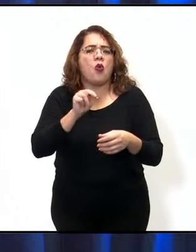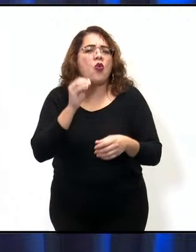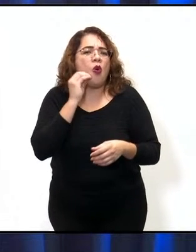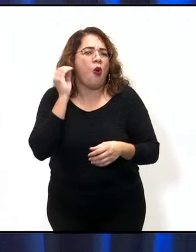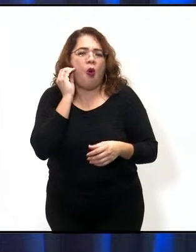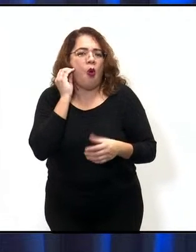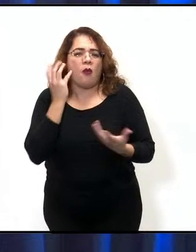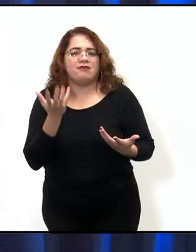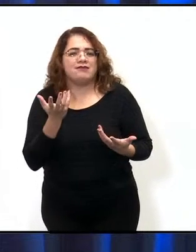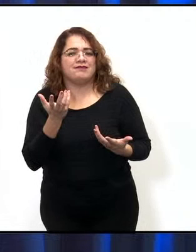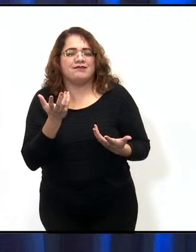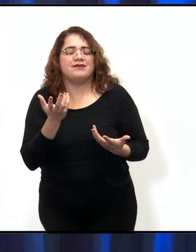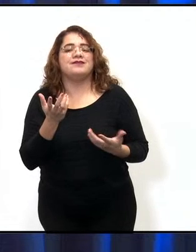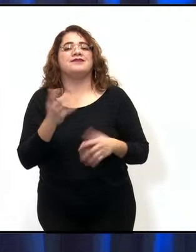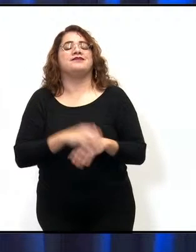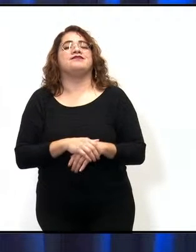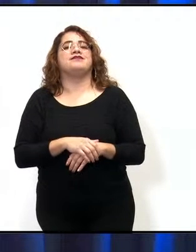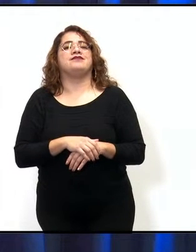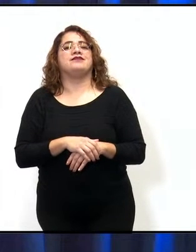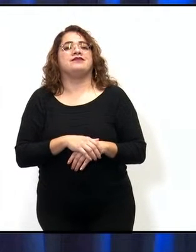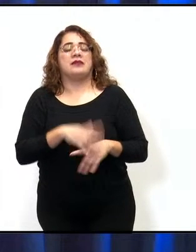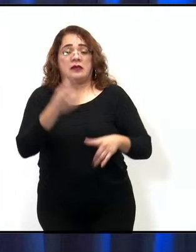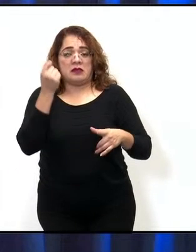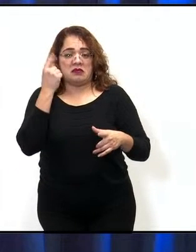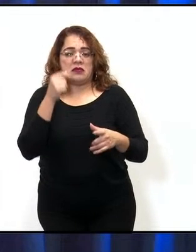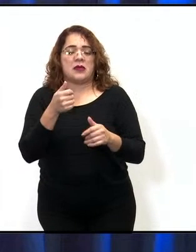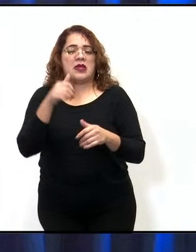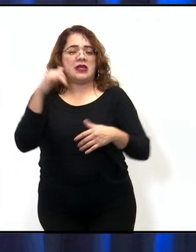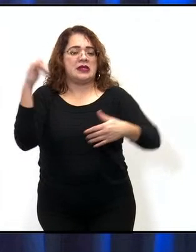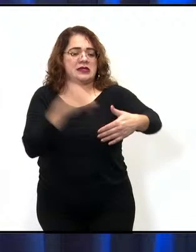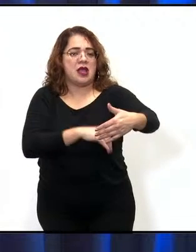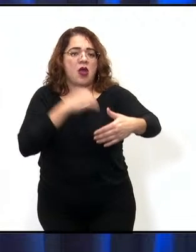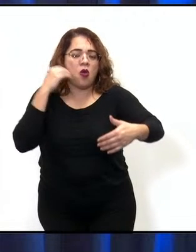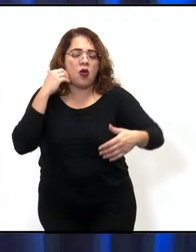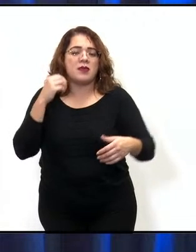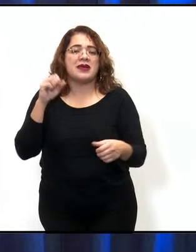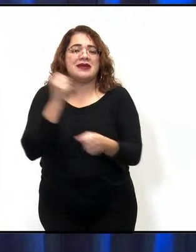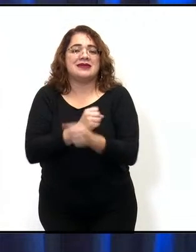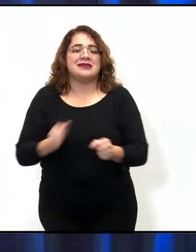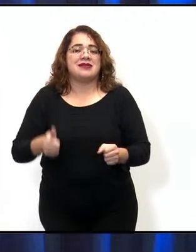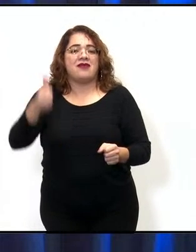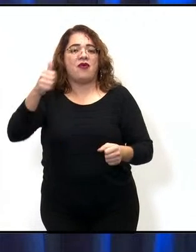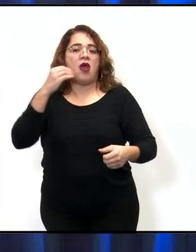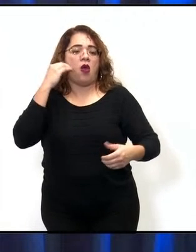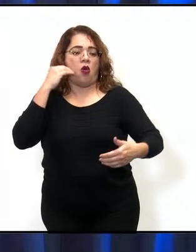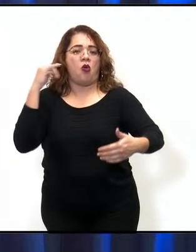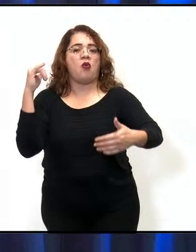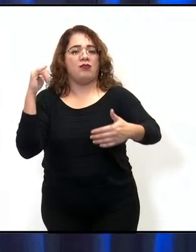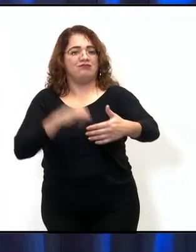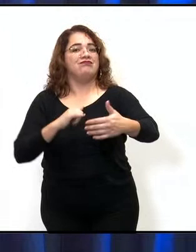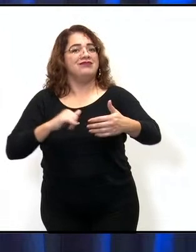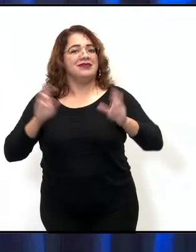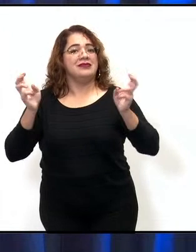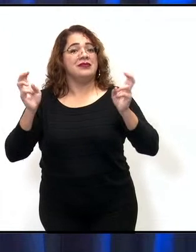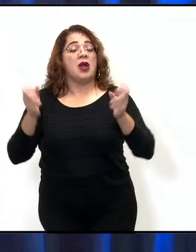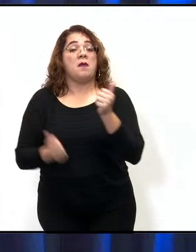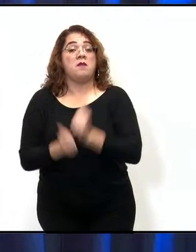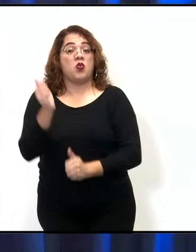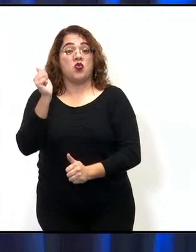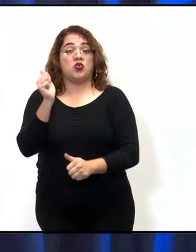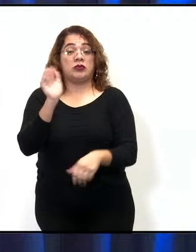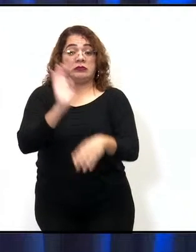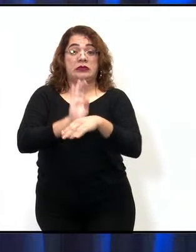That we do under this state stay-at-home order or safer-at-home order. most of the